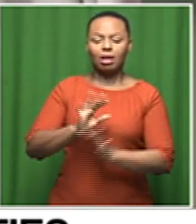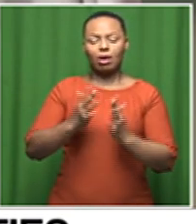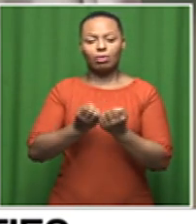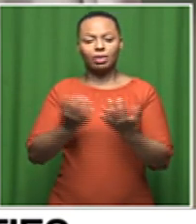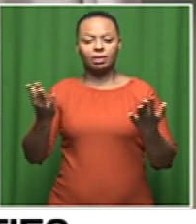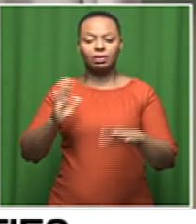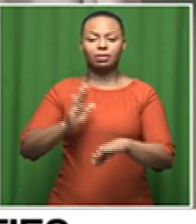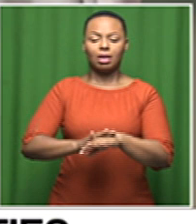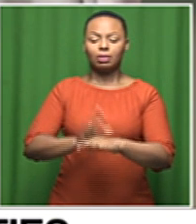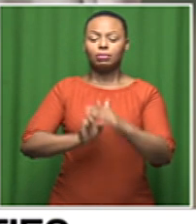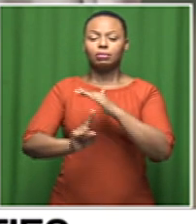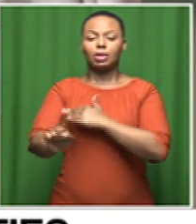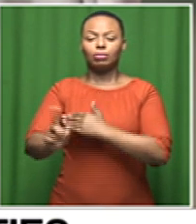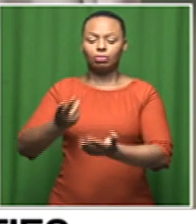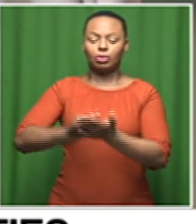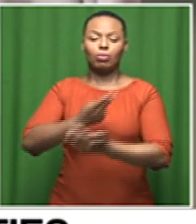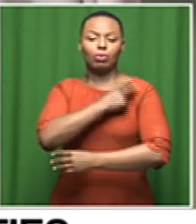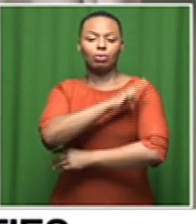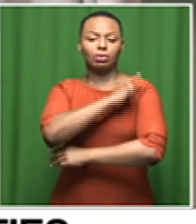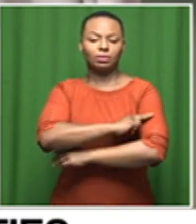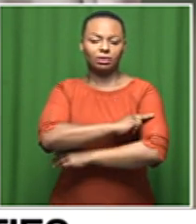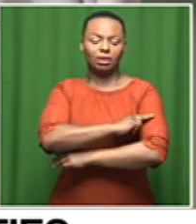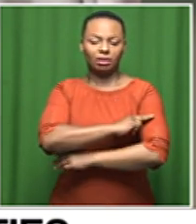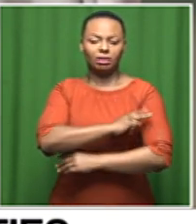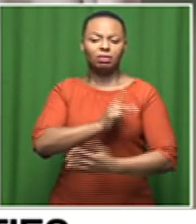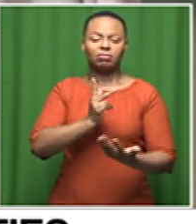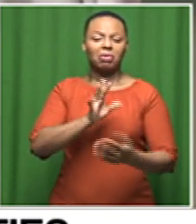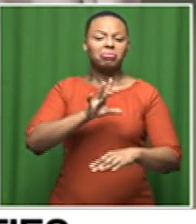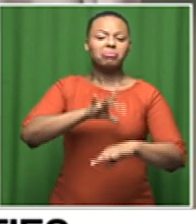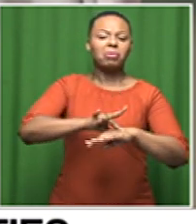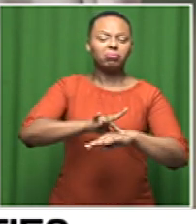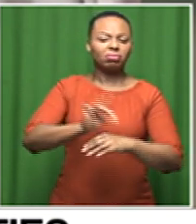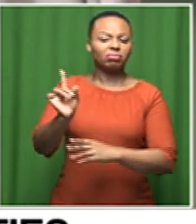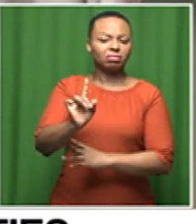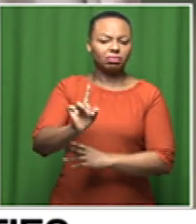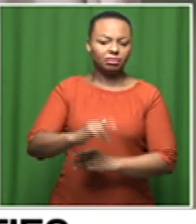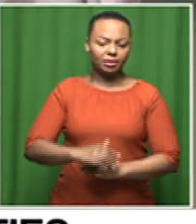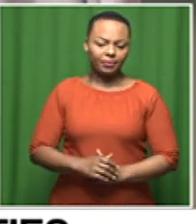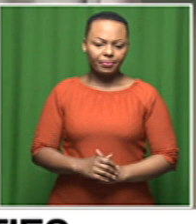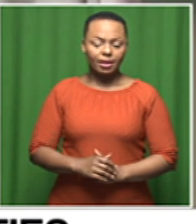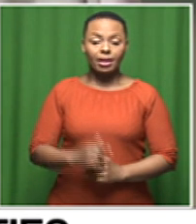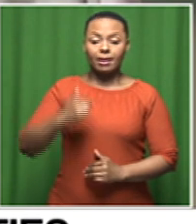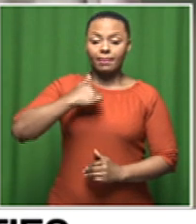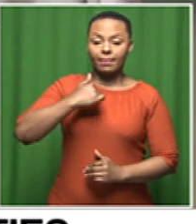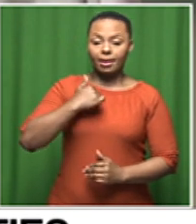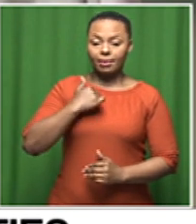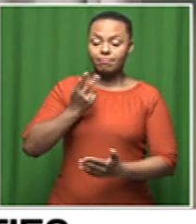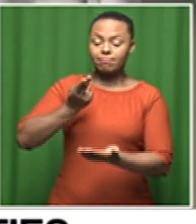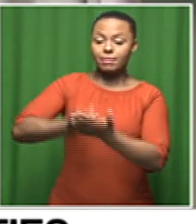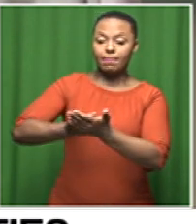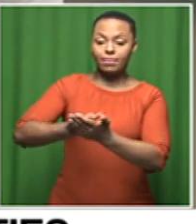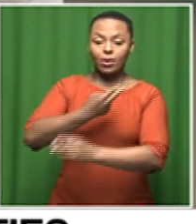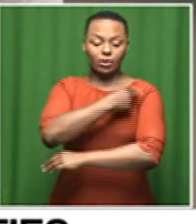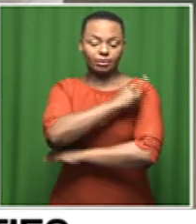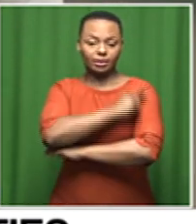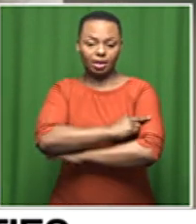you been admitted into hospital? And what condition were you treating at that time? Basically, with me being admitted in